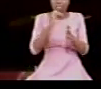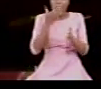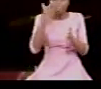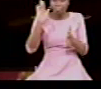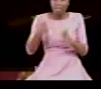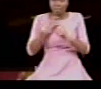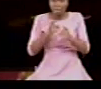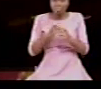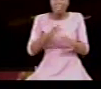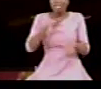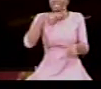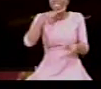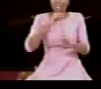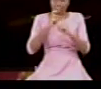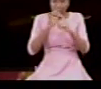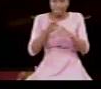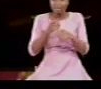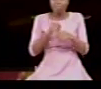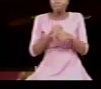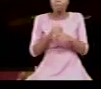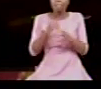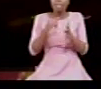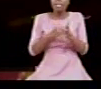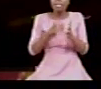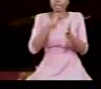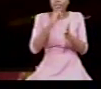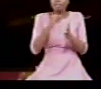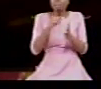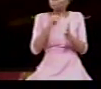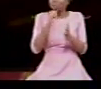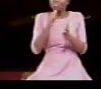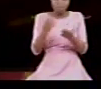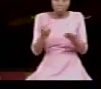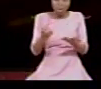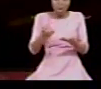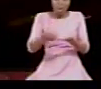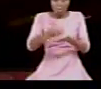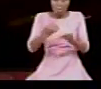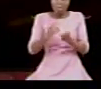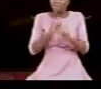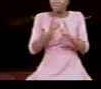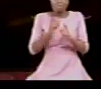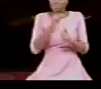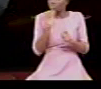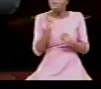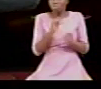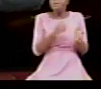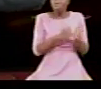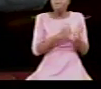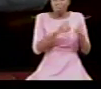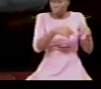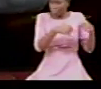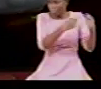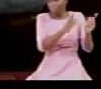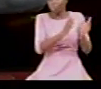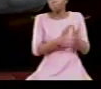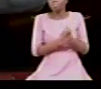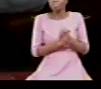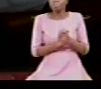a soiled gift. It's ill-packaged gift. I don't need it. Go and reconcile with your